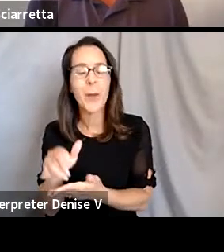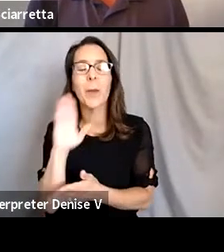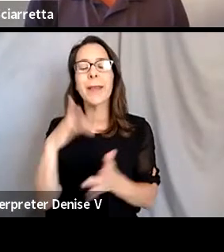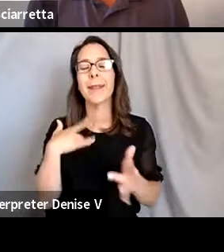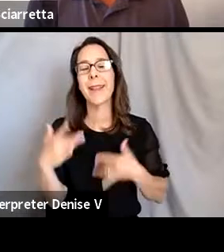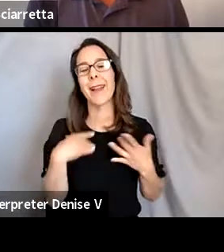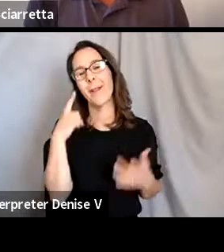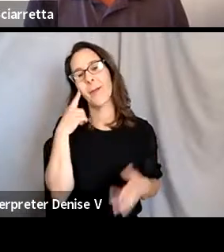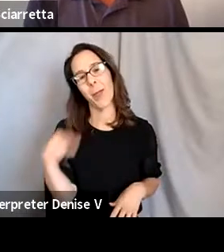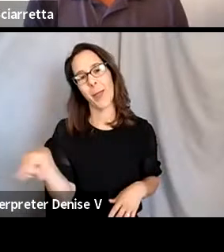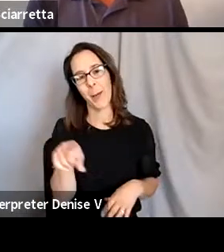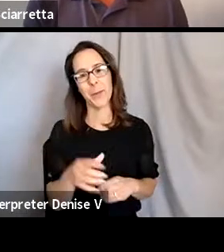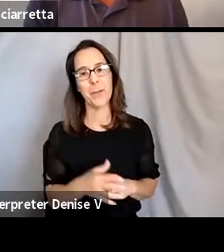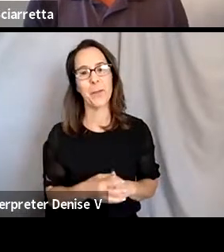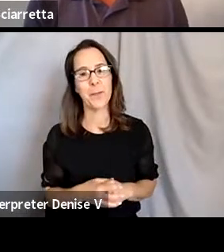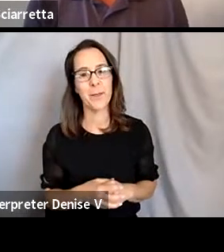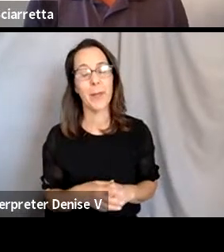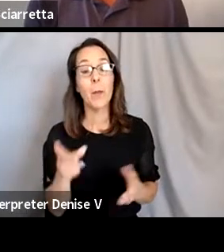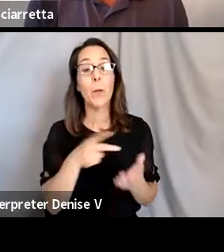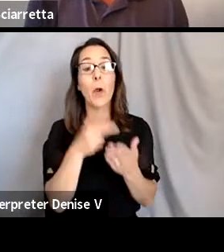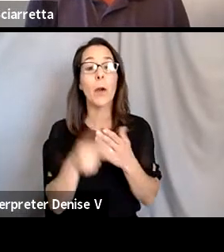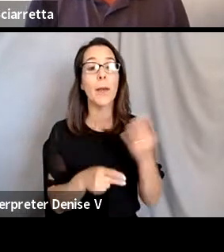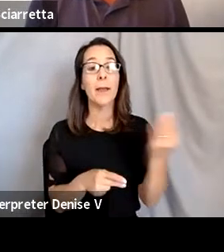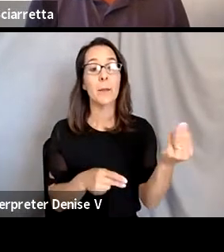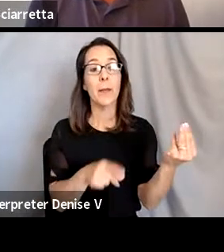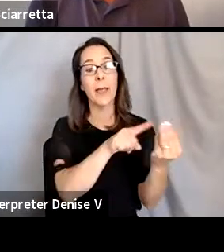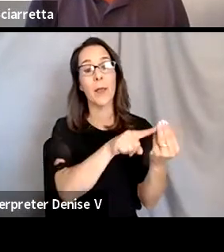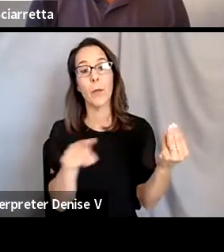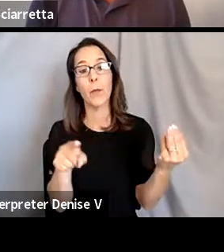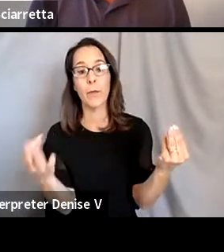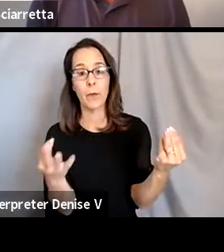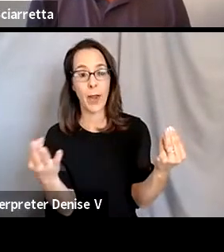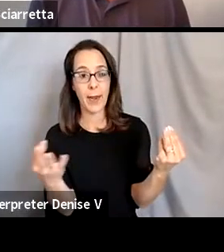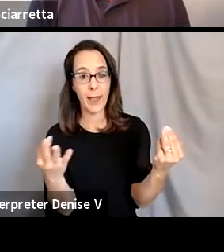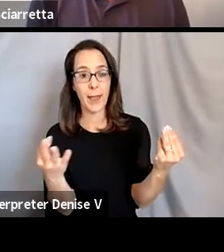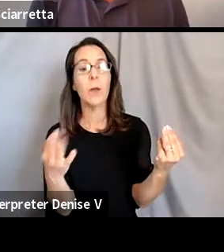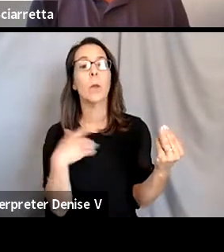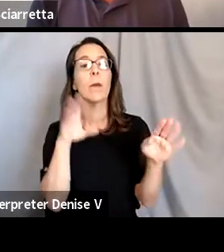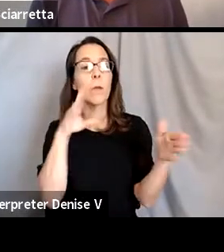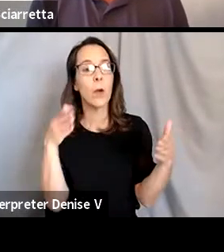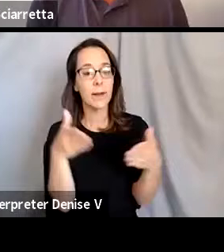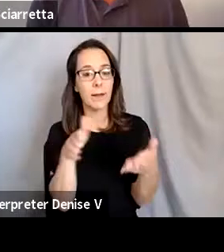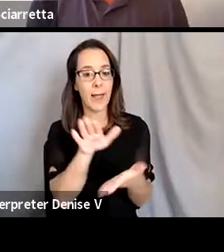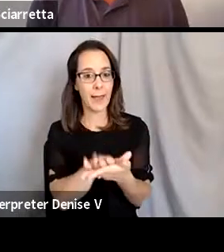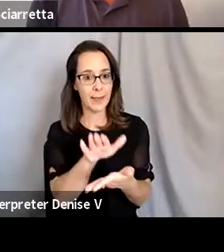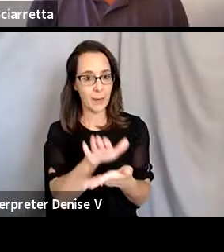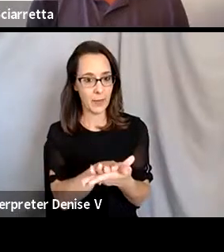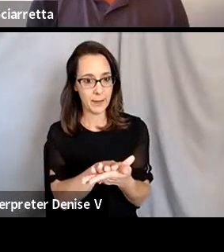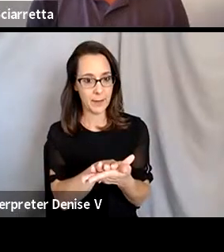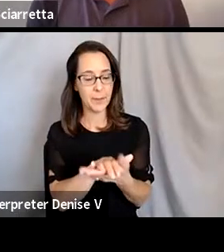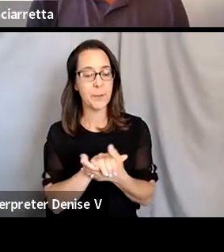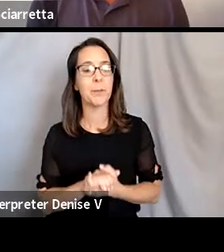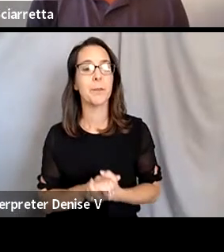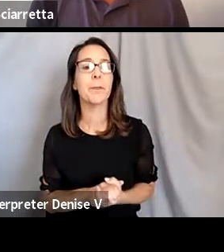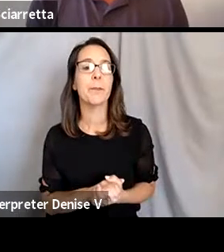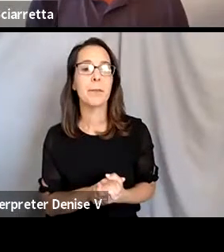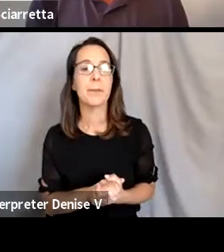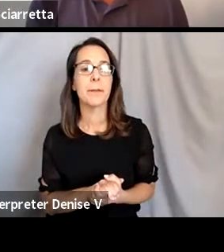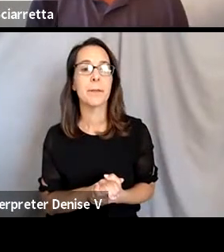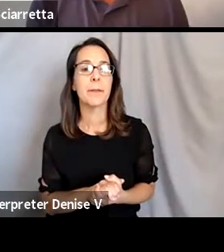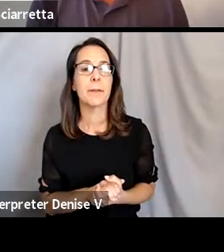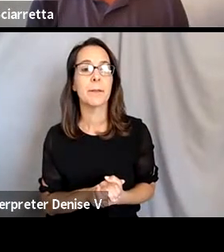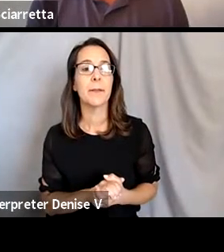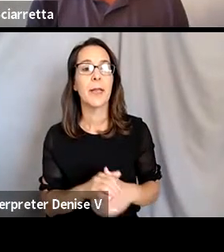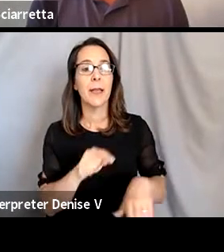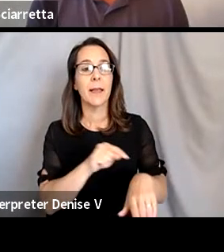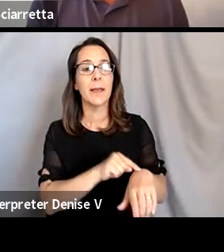them. It is a Monday through Friday program. We'll be focusing on academics from the 8 to 12.